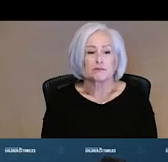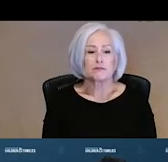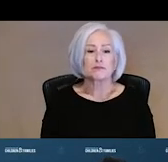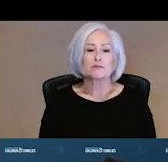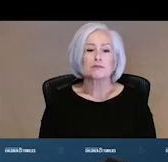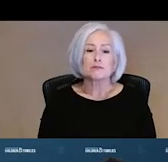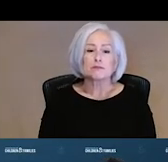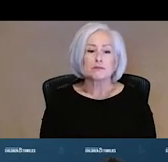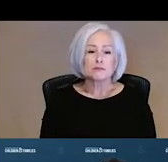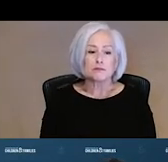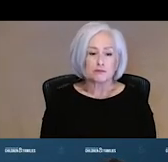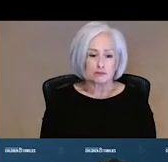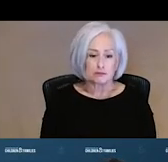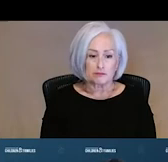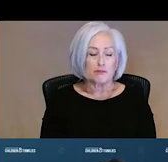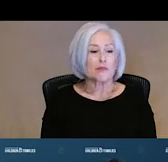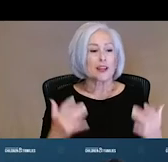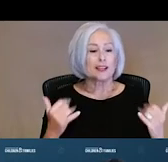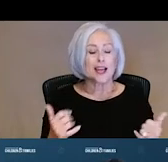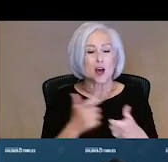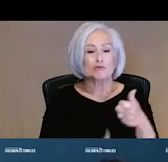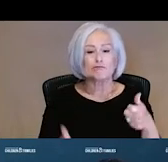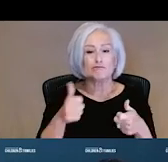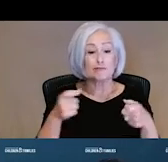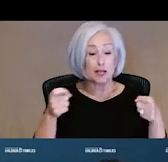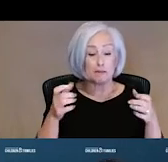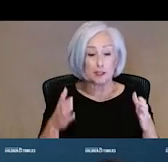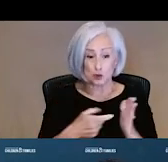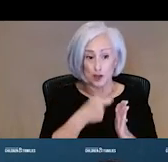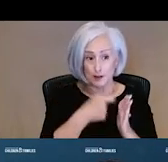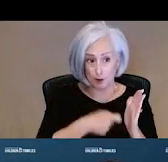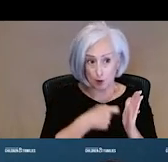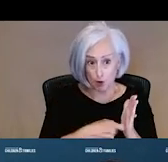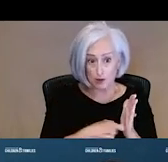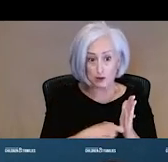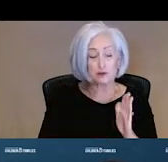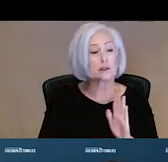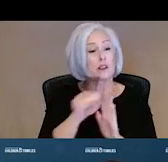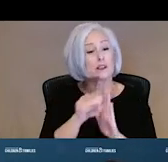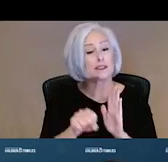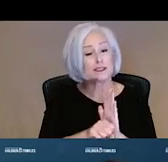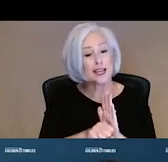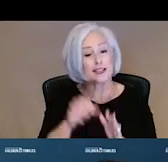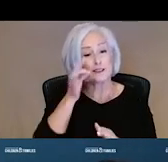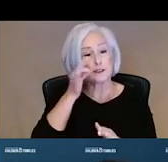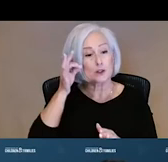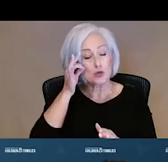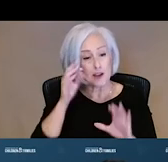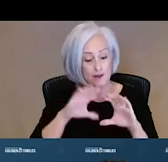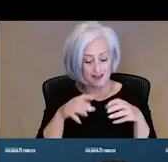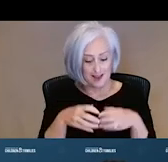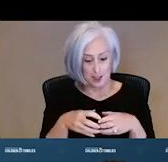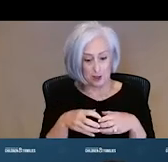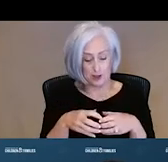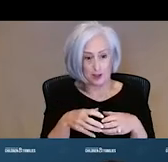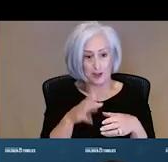So we want to talk a little bit about administrative costs. State and tribal agencies who are direct recipients of the FVPSA